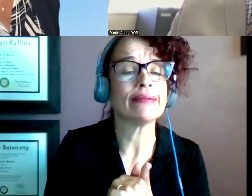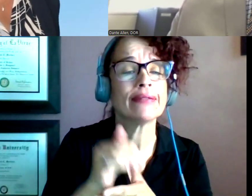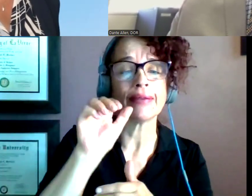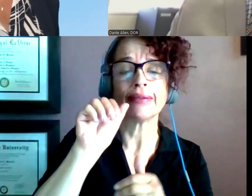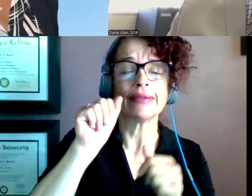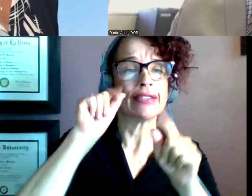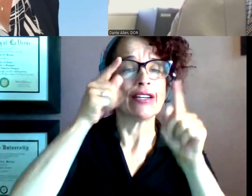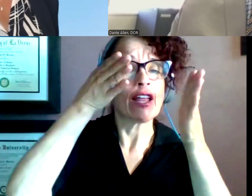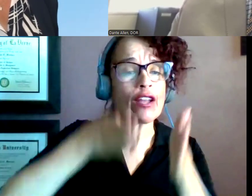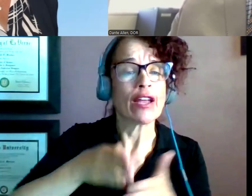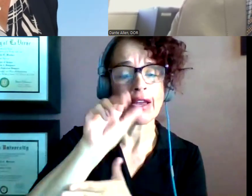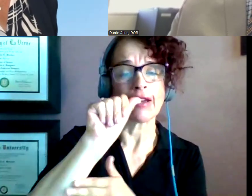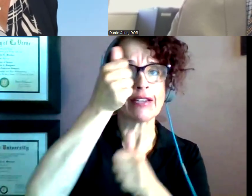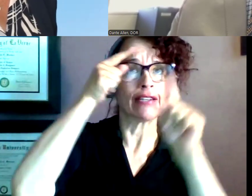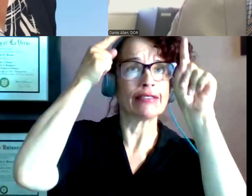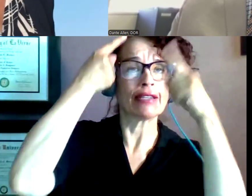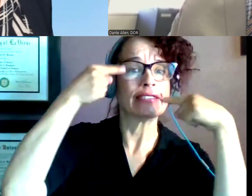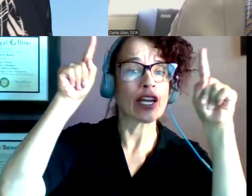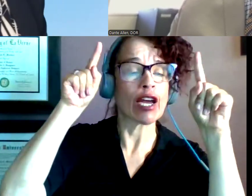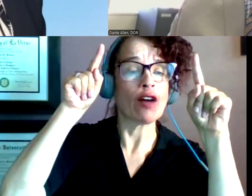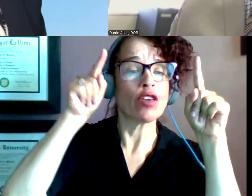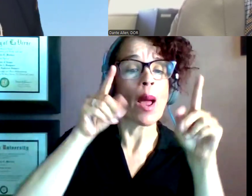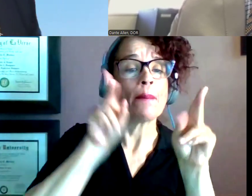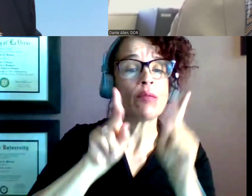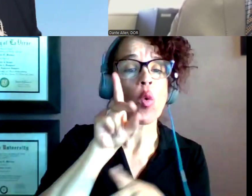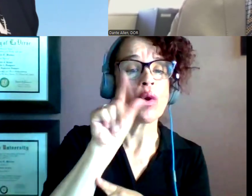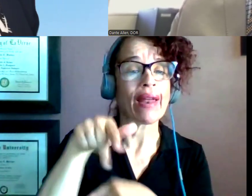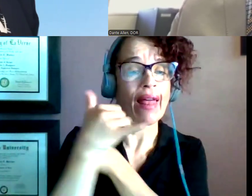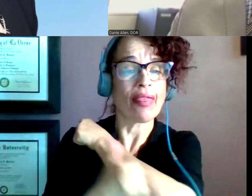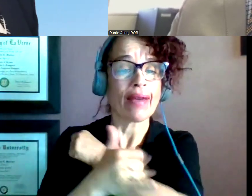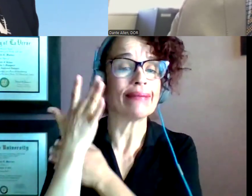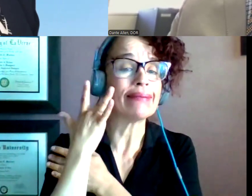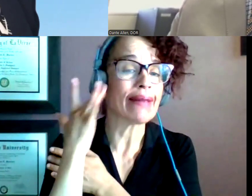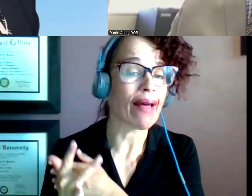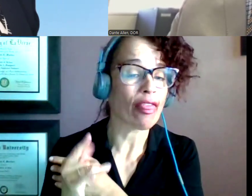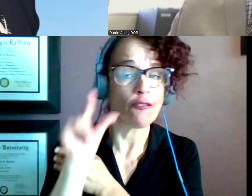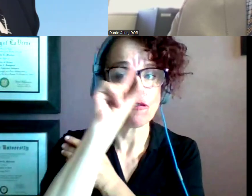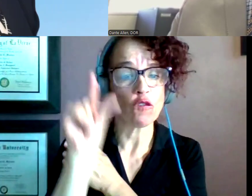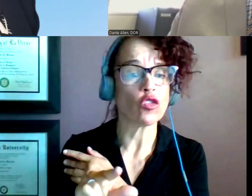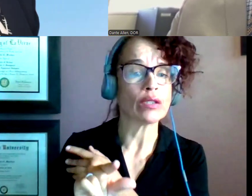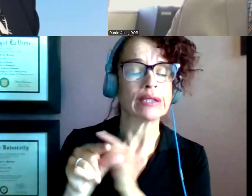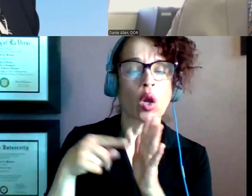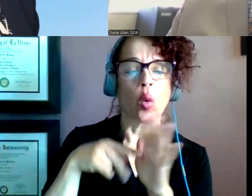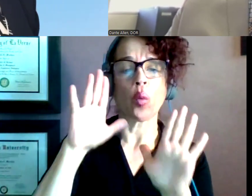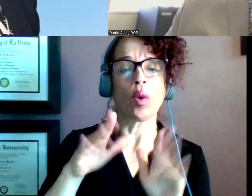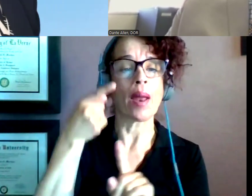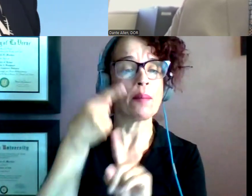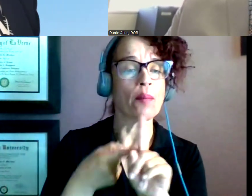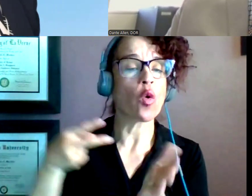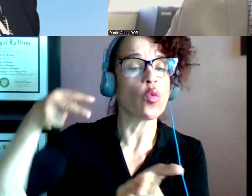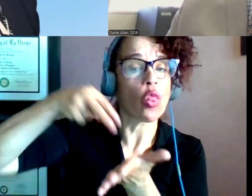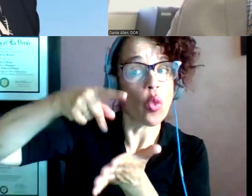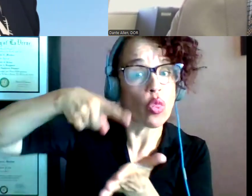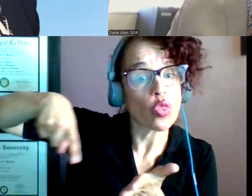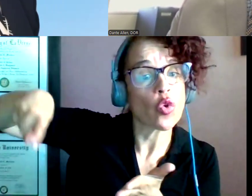achievable for individuals with disabilities in this country. And California was a standout even among